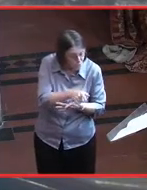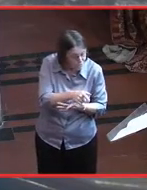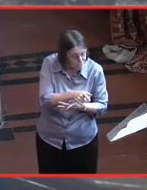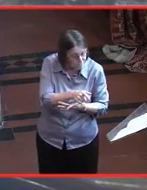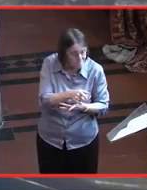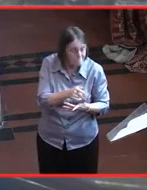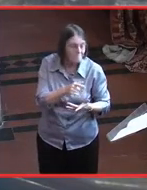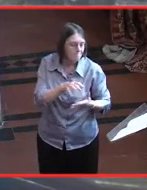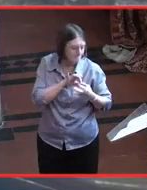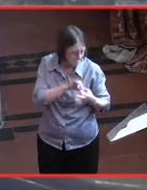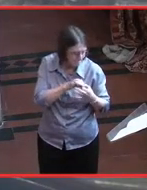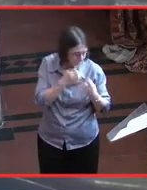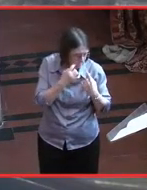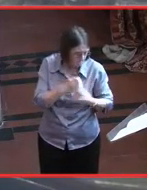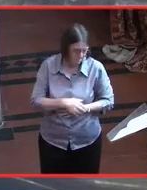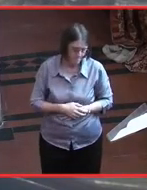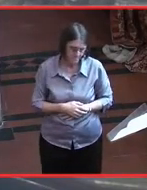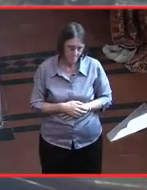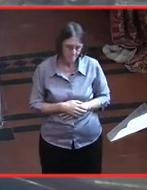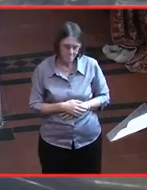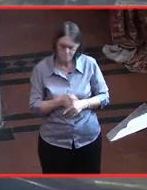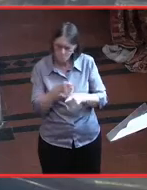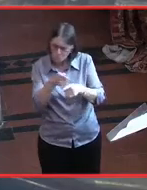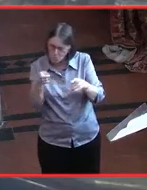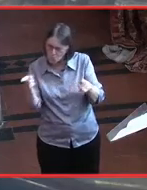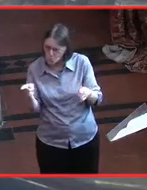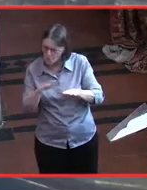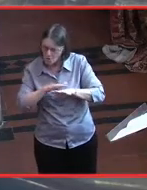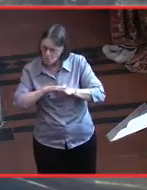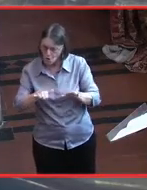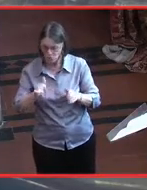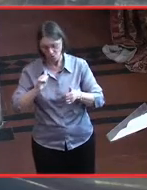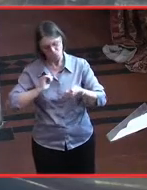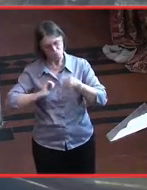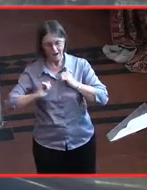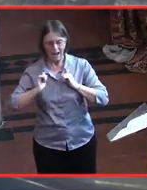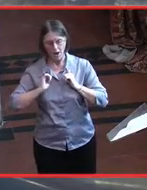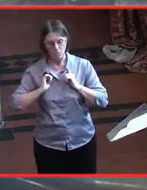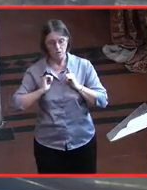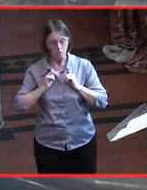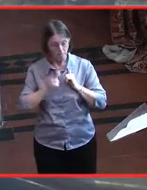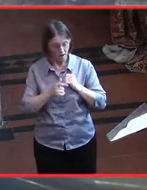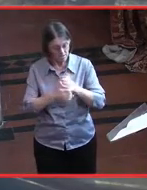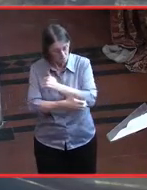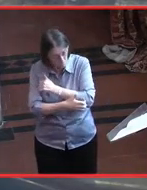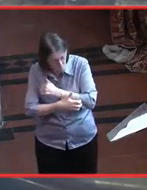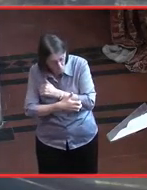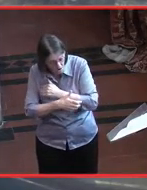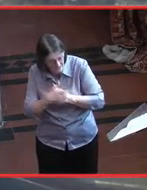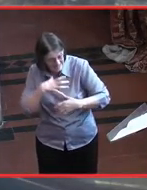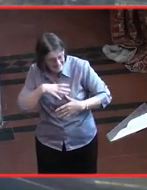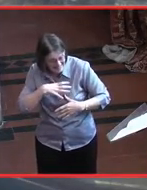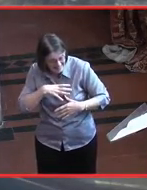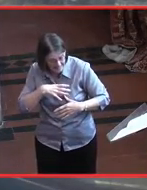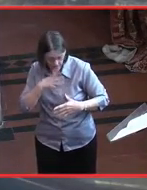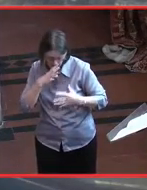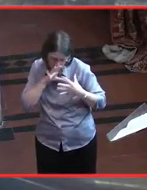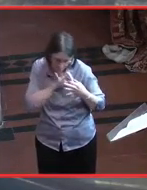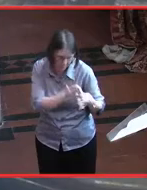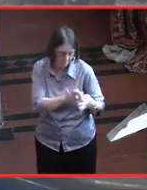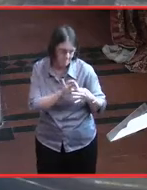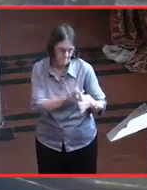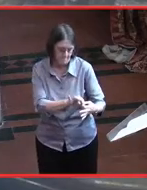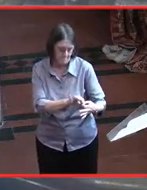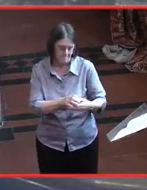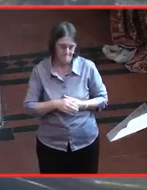Do not be haughty, but associate with the lowly. Do not claim to be wiser than you are.